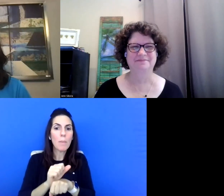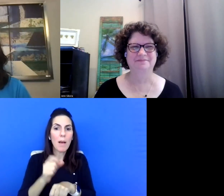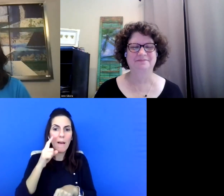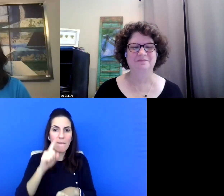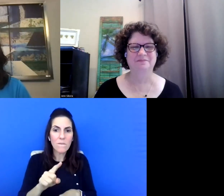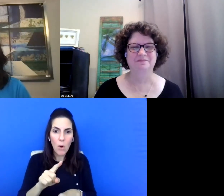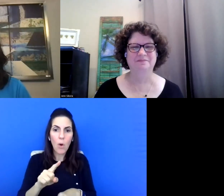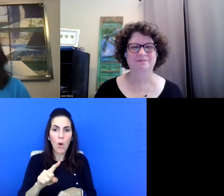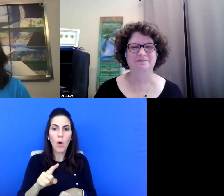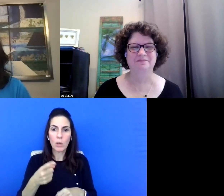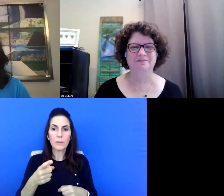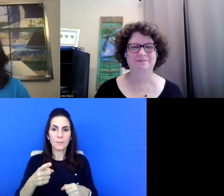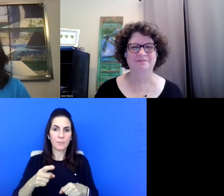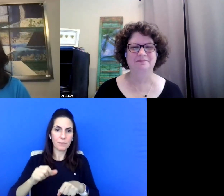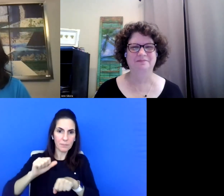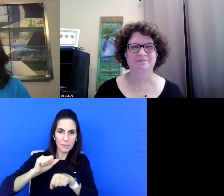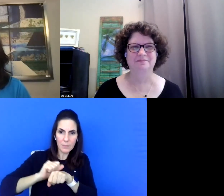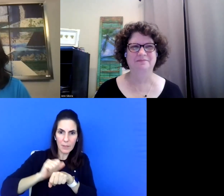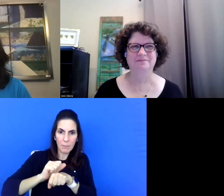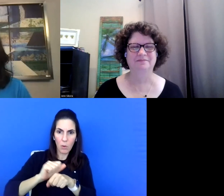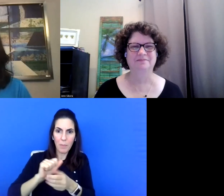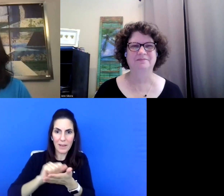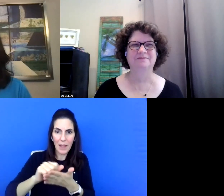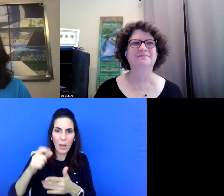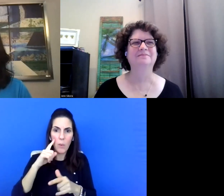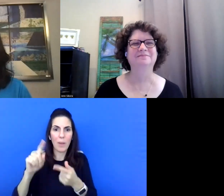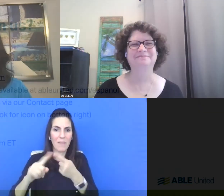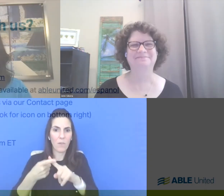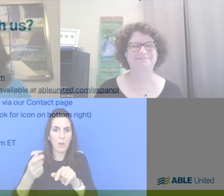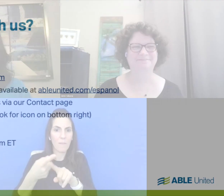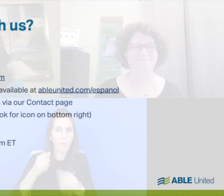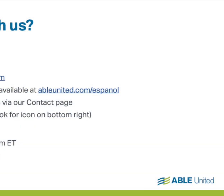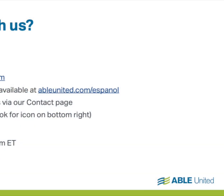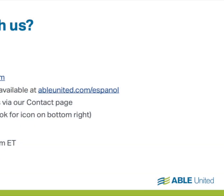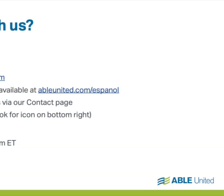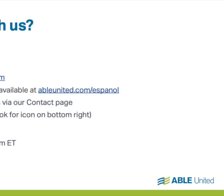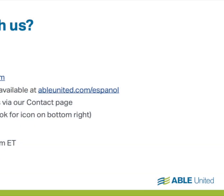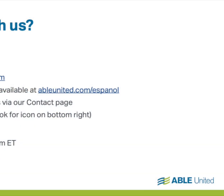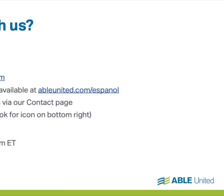accounts with our friends from the ABLE Trust in Vocational Rehabilitation. We'll see you soon.